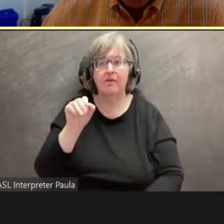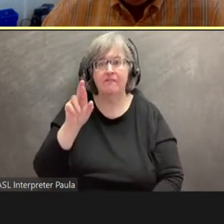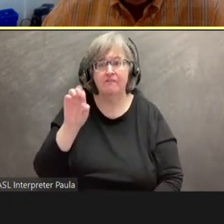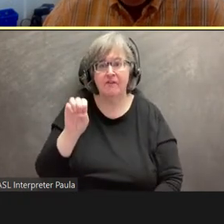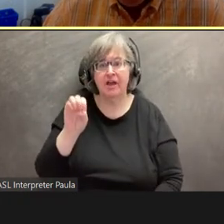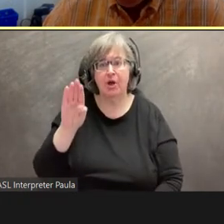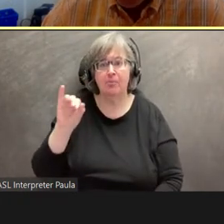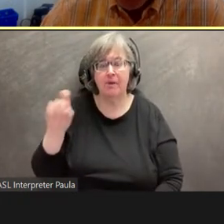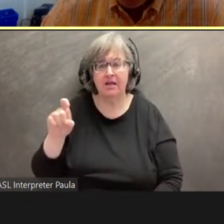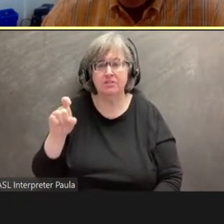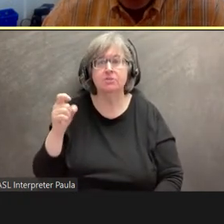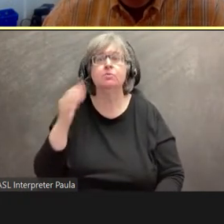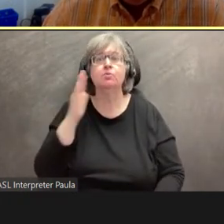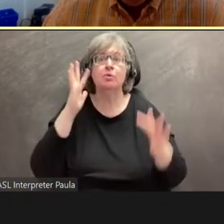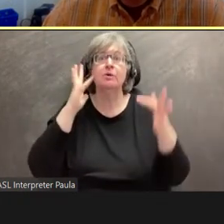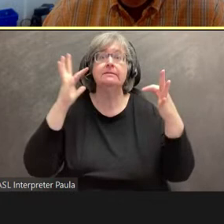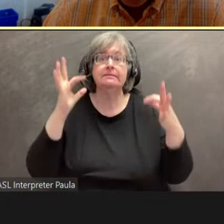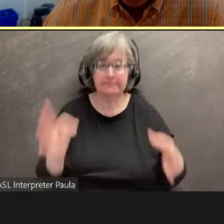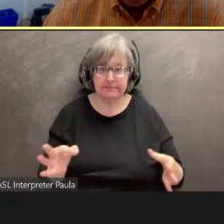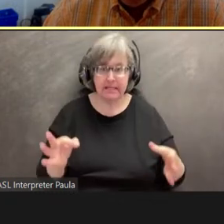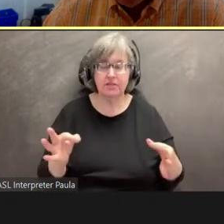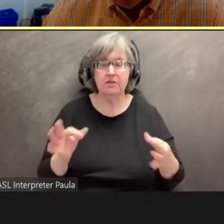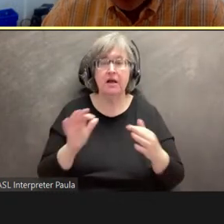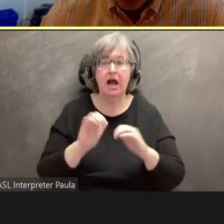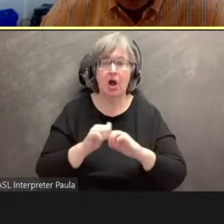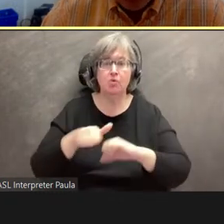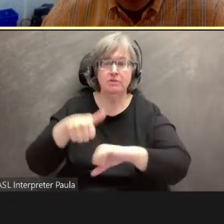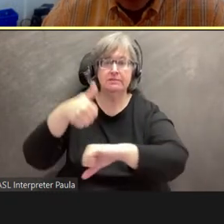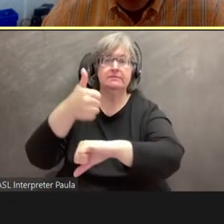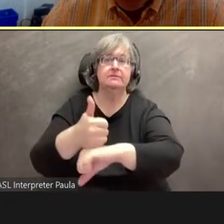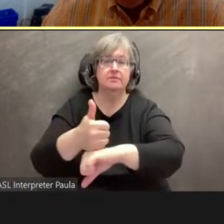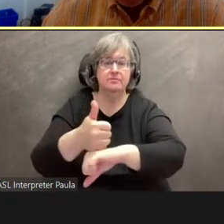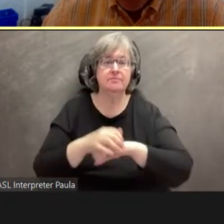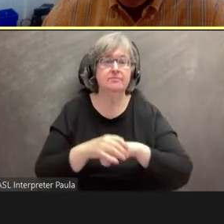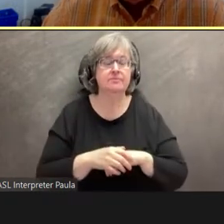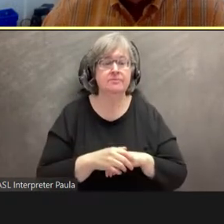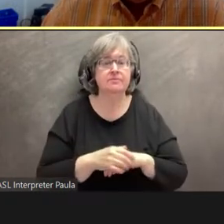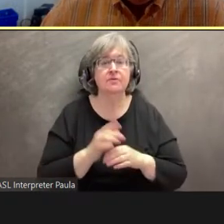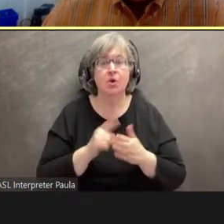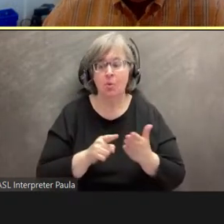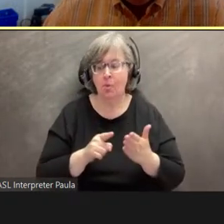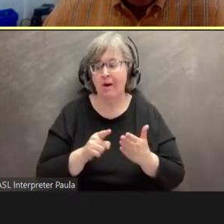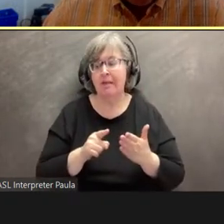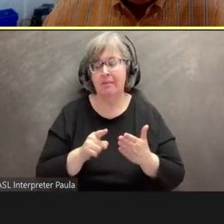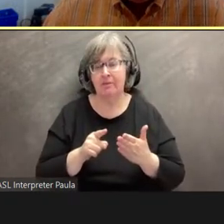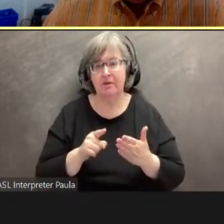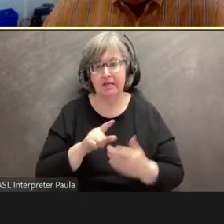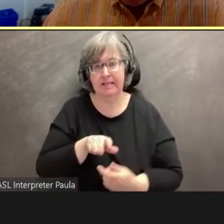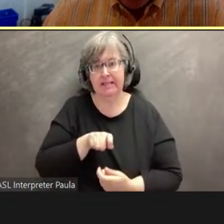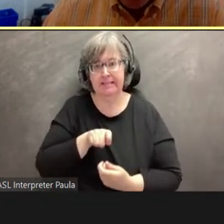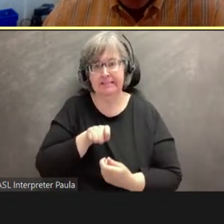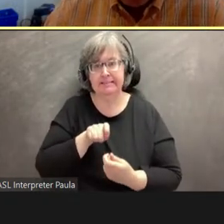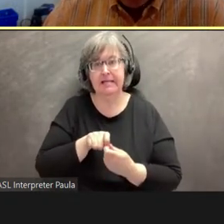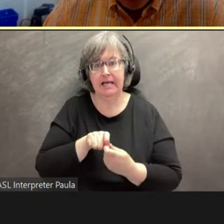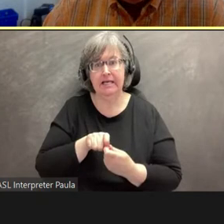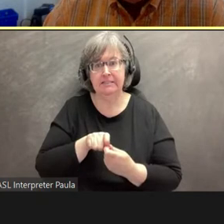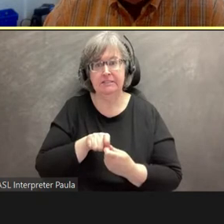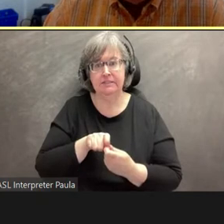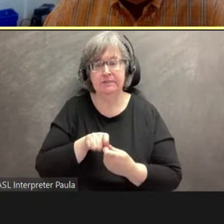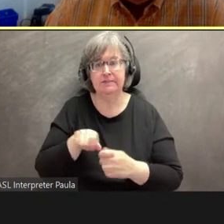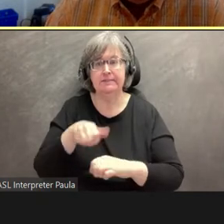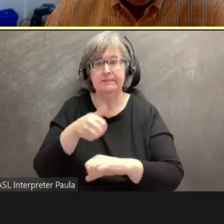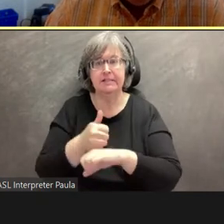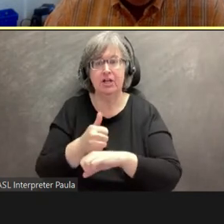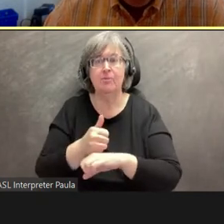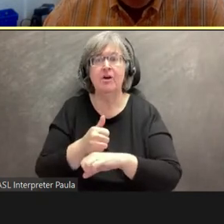to make a final decision as how it should be installed and what the exact positioning of the Ventra card